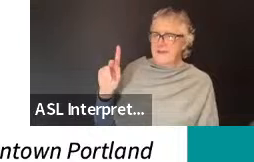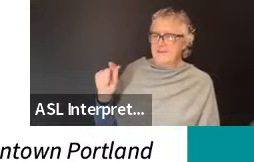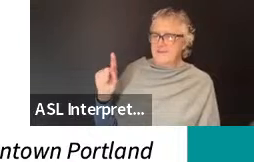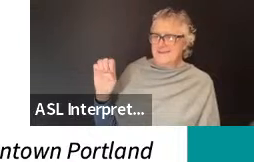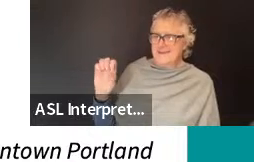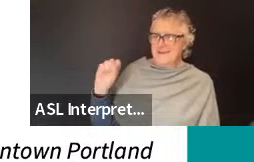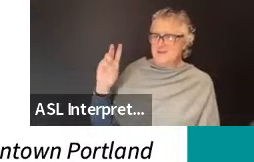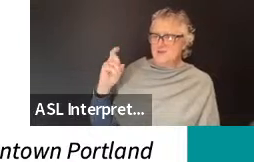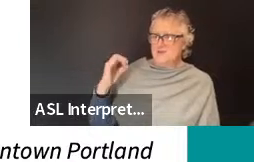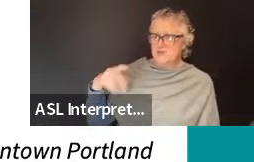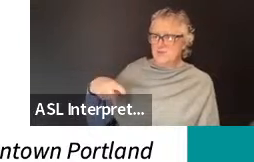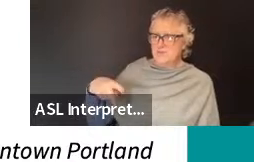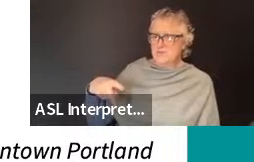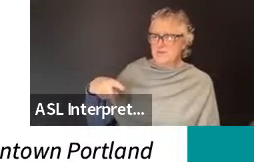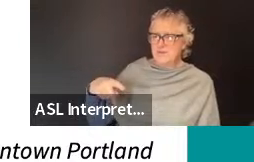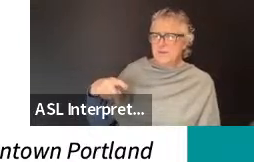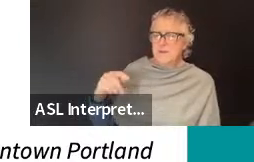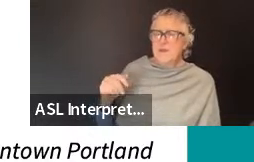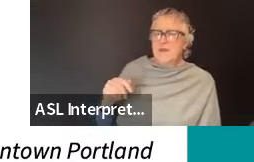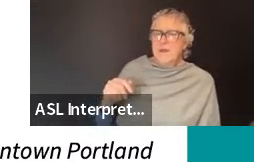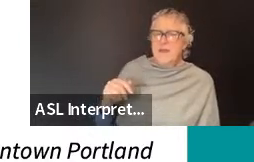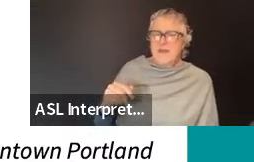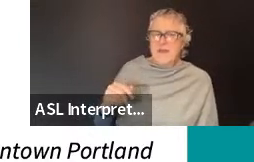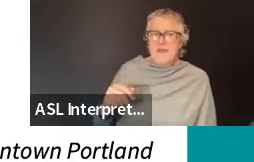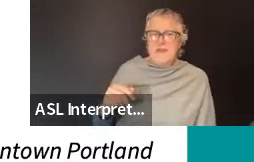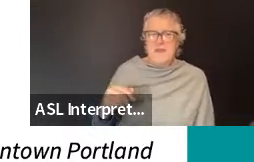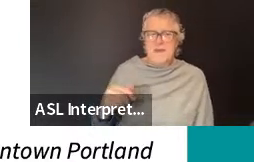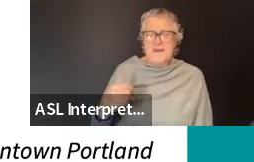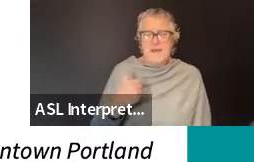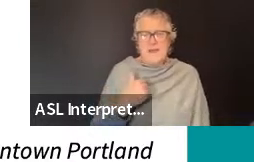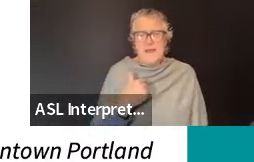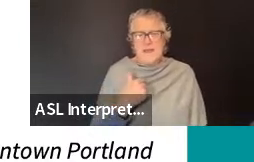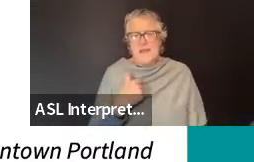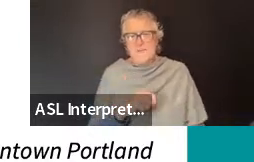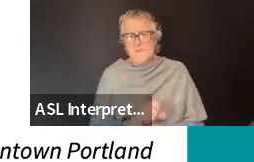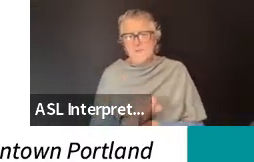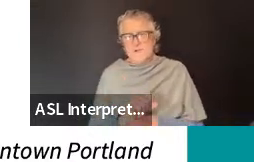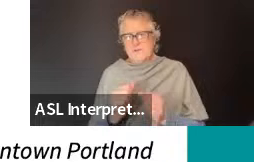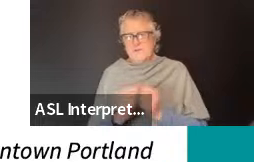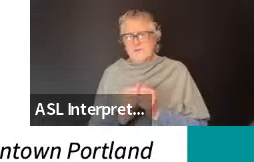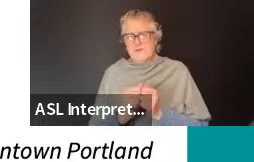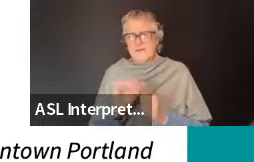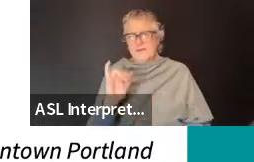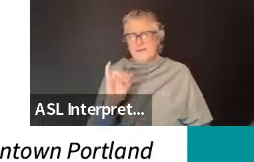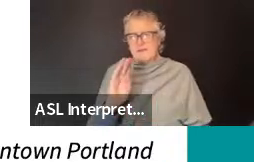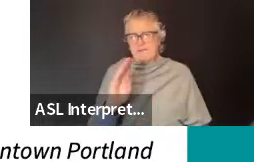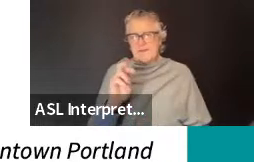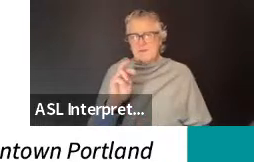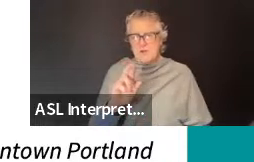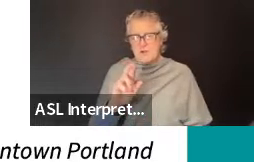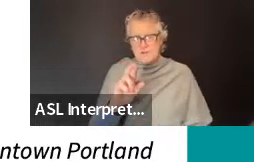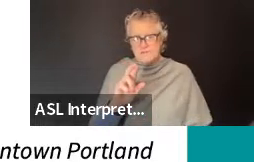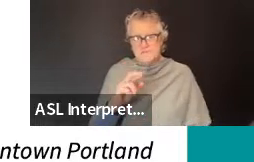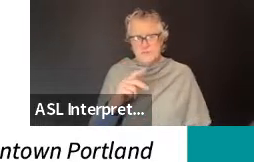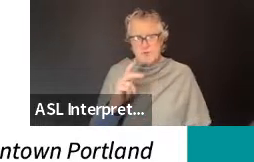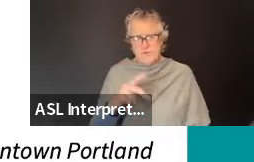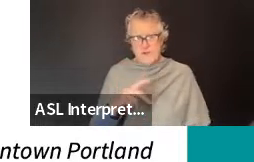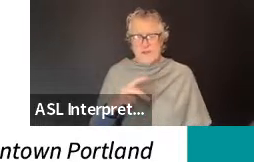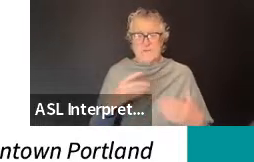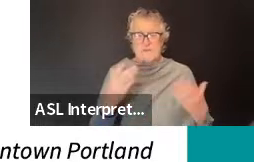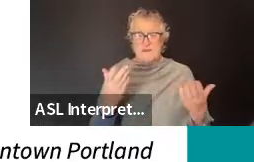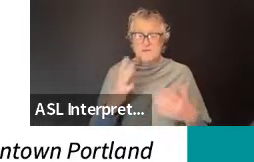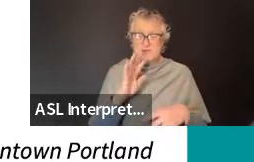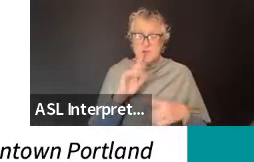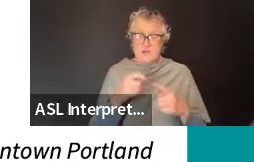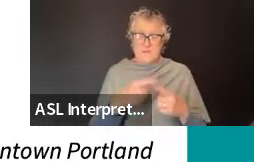program administrators here at the Interstate Bridge Replacement Program. Here to talk about transit total travel times. So